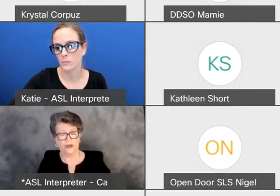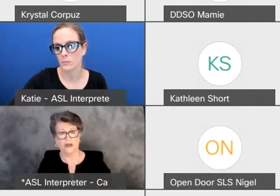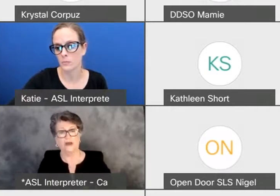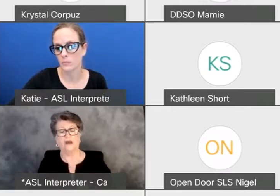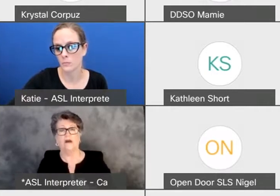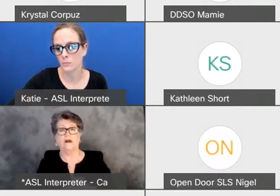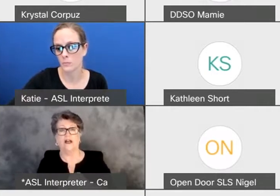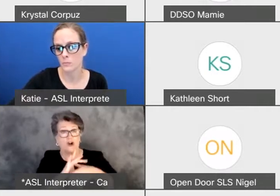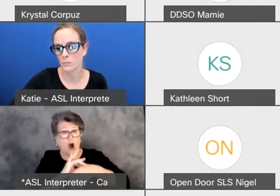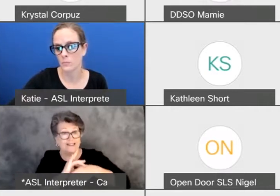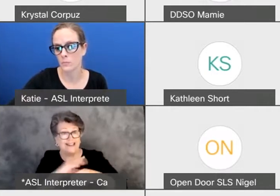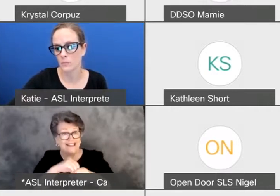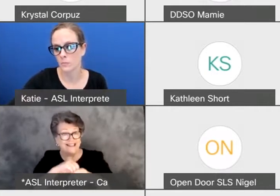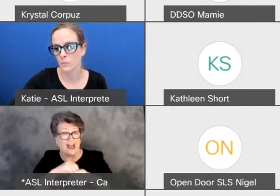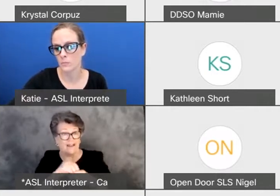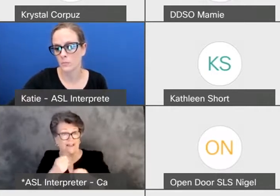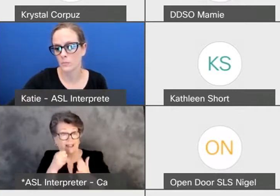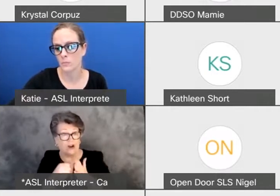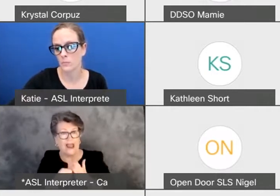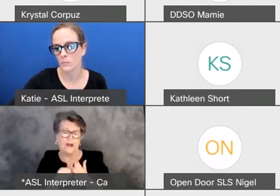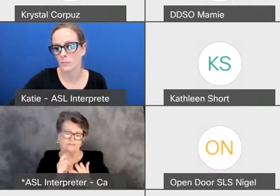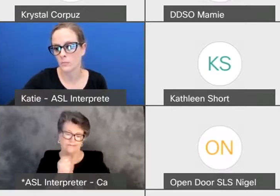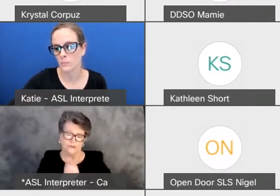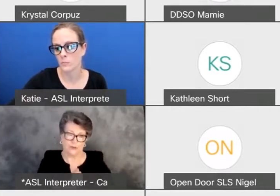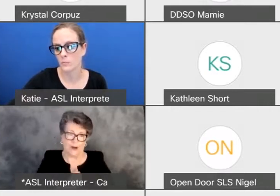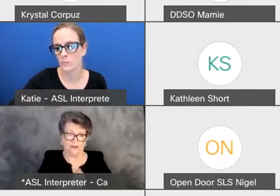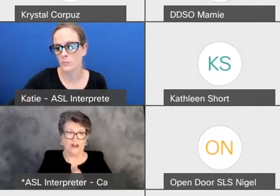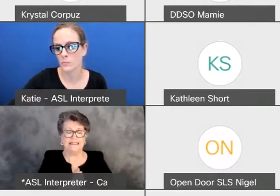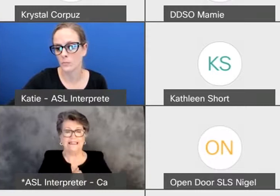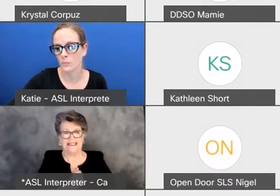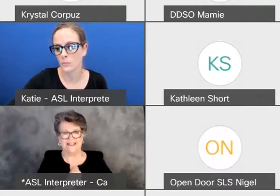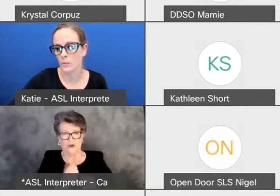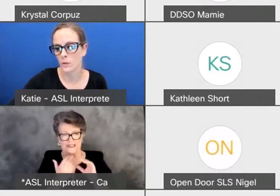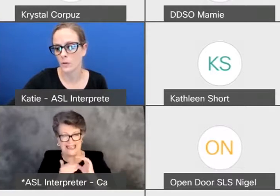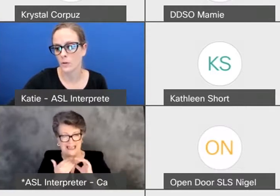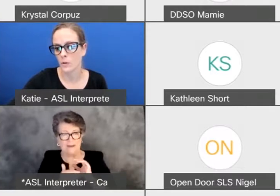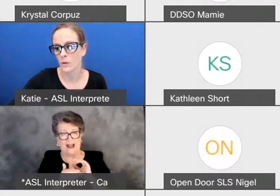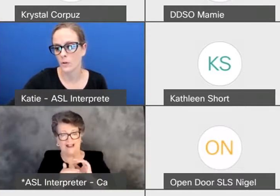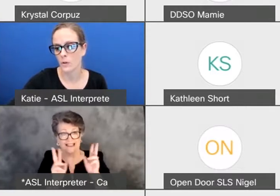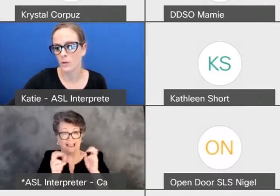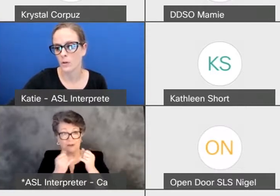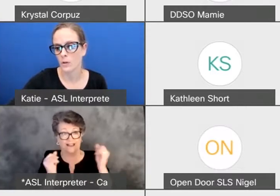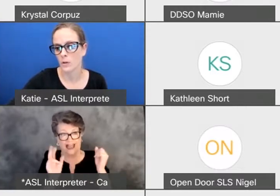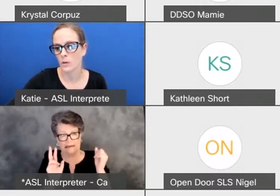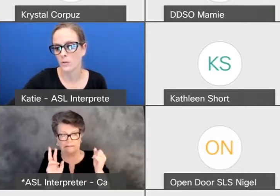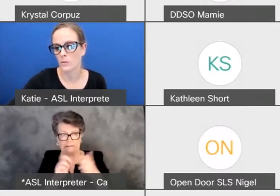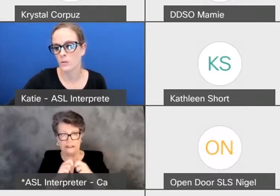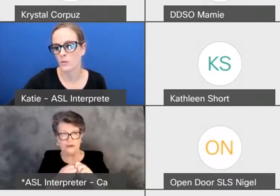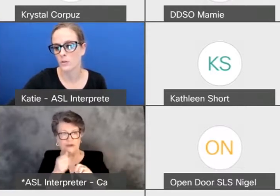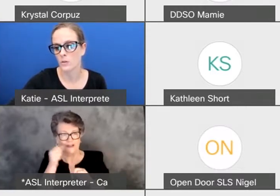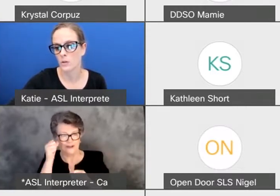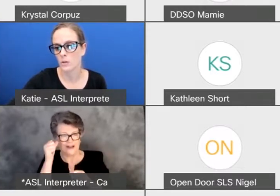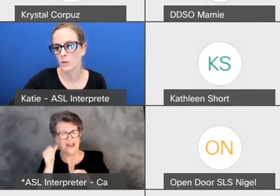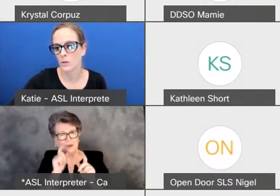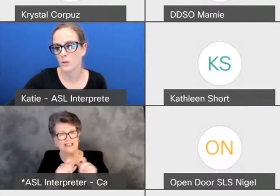the content of the information, and we do apologize, there was a little email subject line issue yesterday, but we did send out